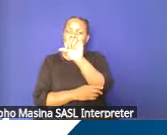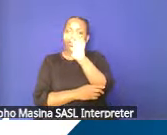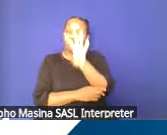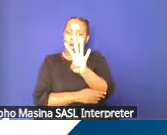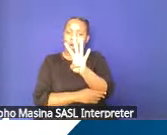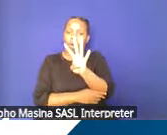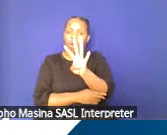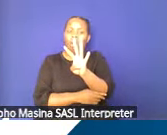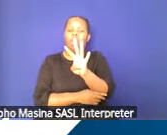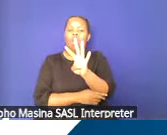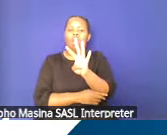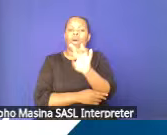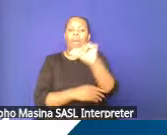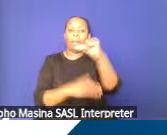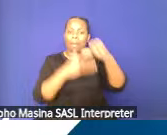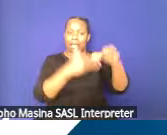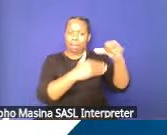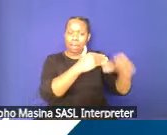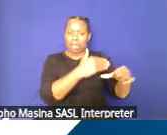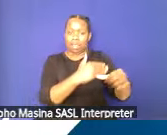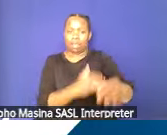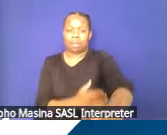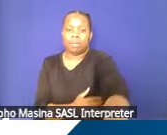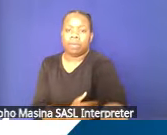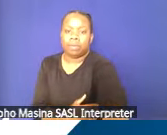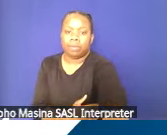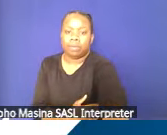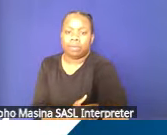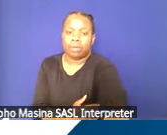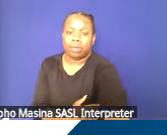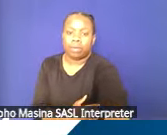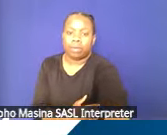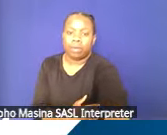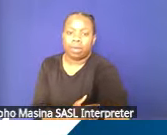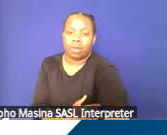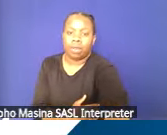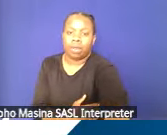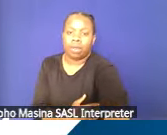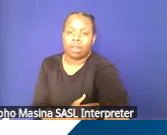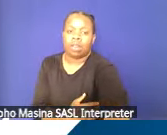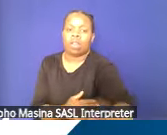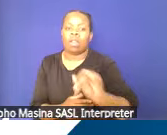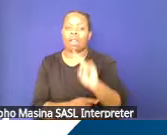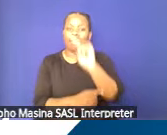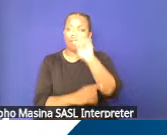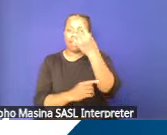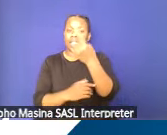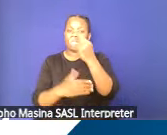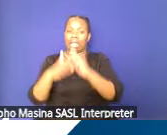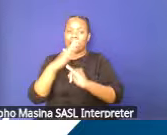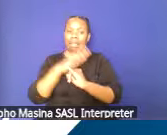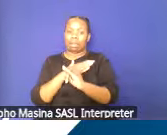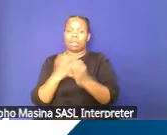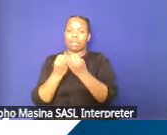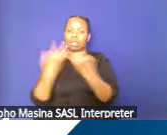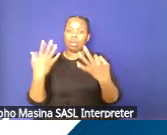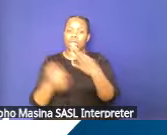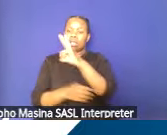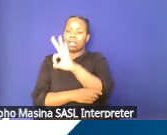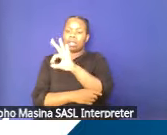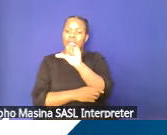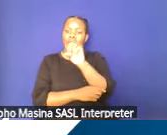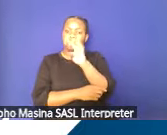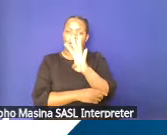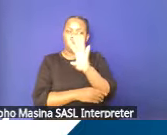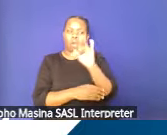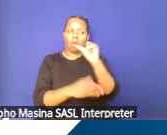364 Rand per month. For the first dependent, it is also 364 per month.